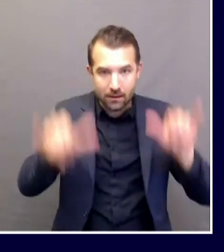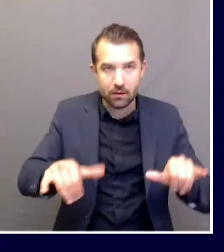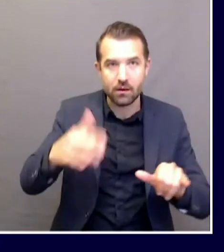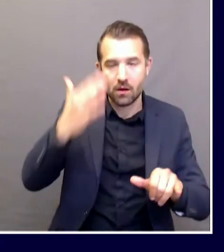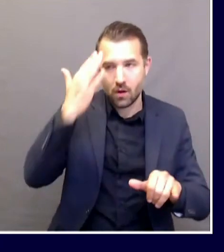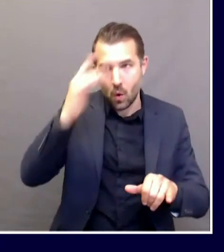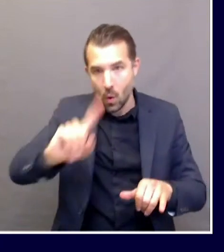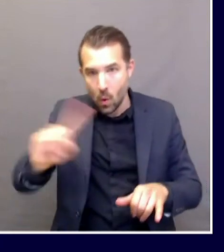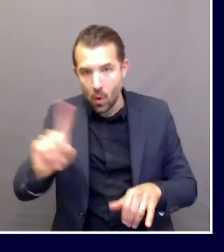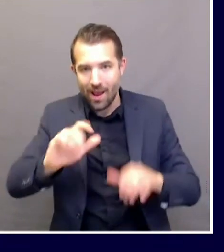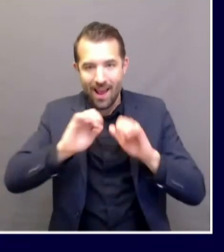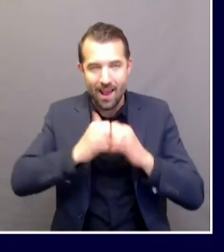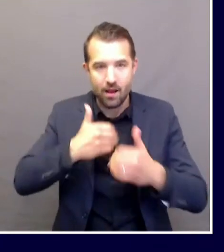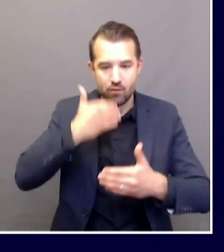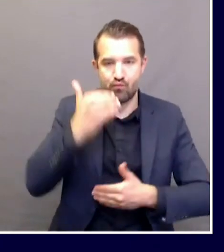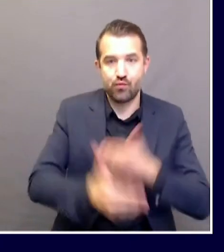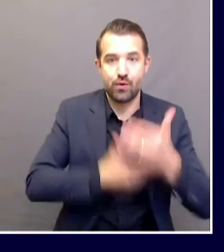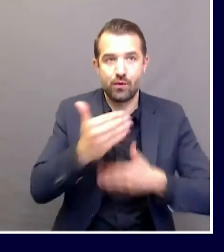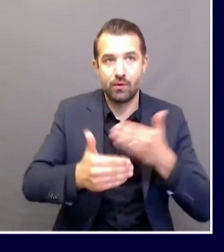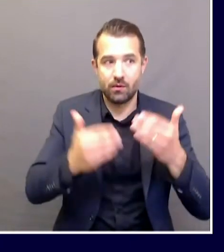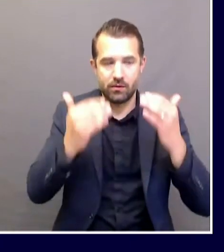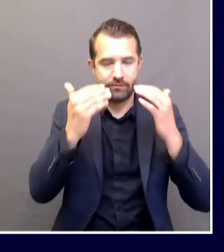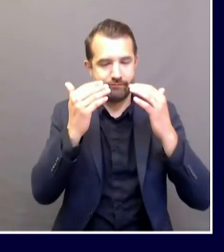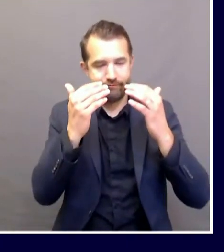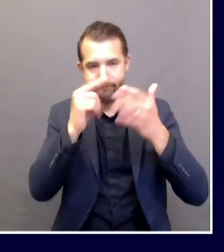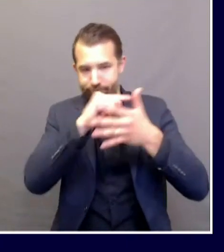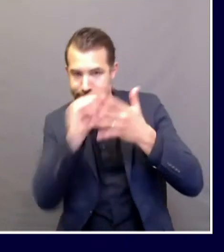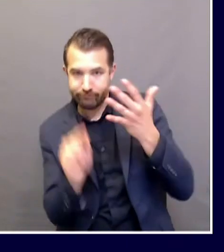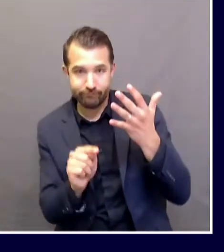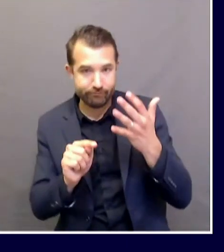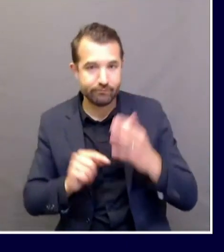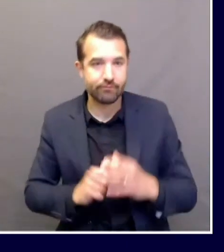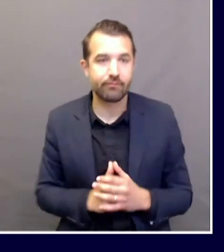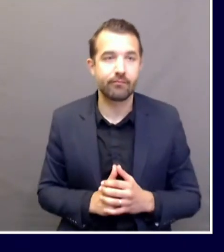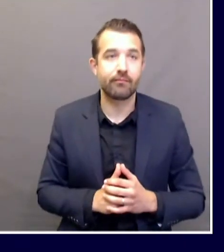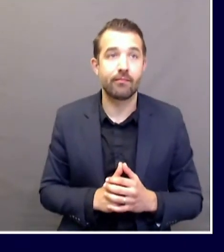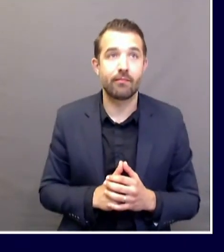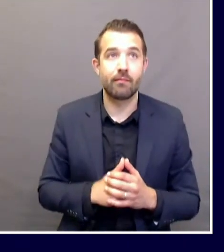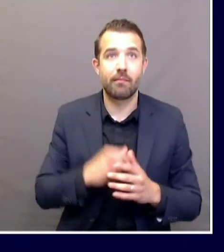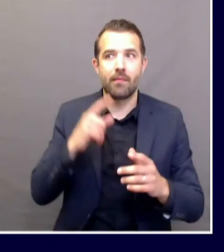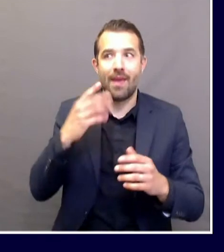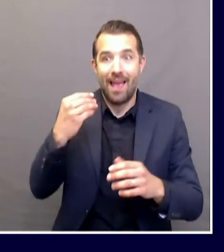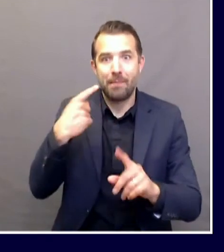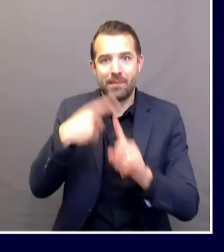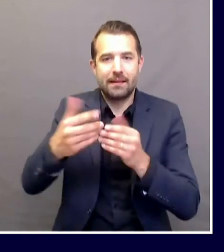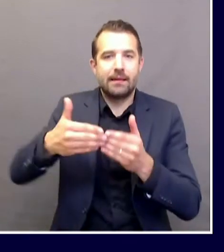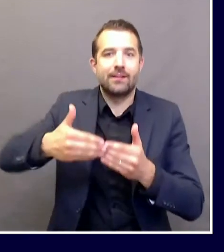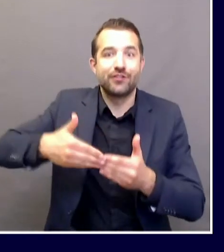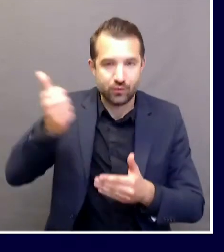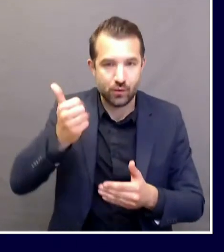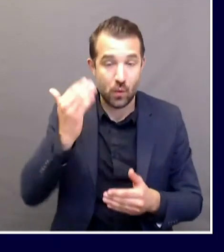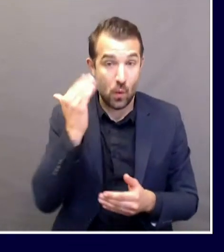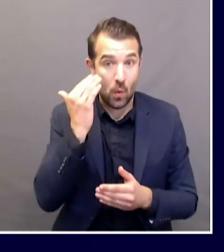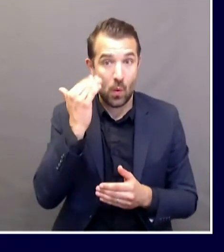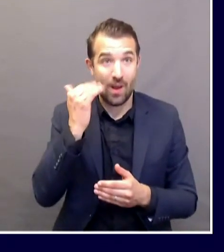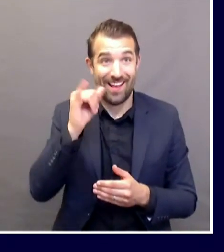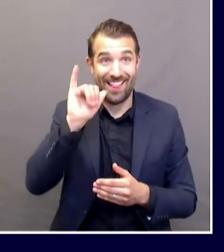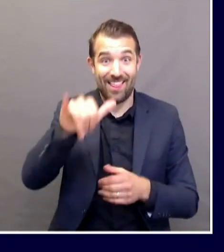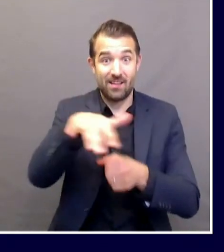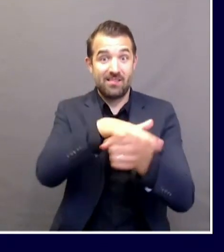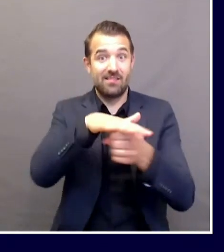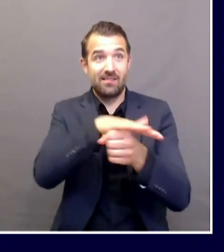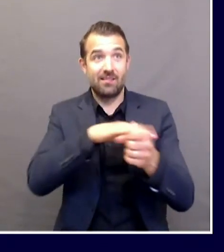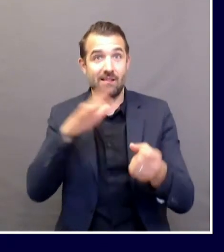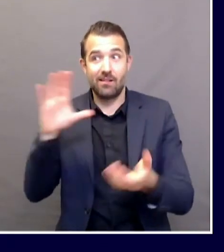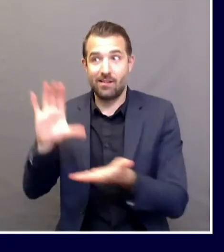there. It's also the best for the site because the way that we ship doses around is that if a place gets 100 doses of